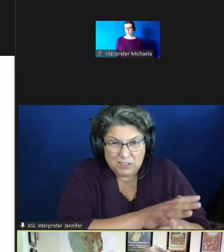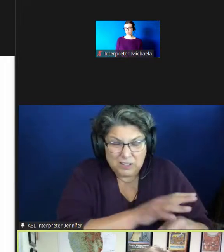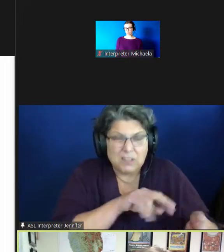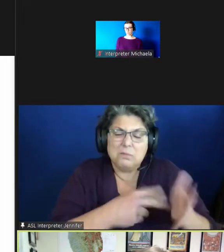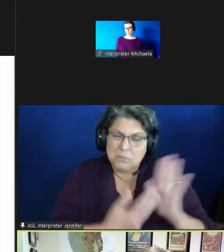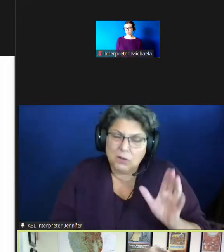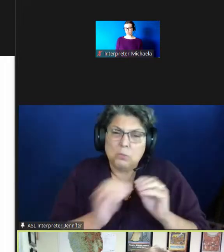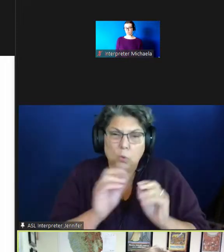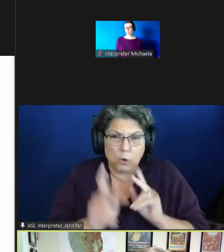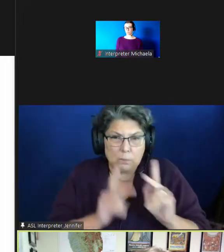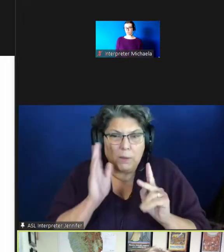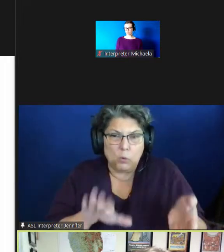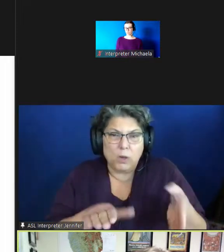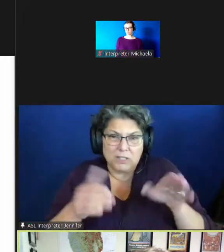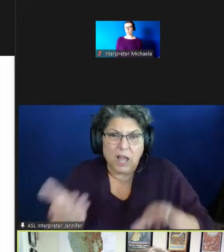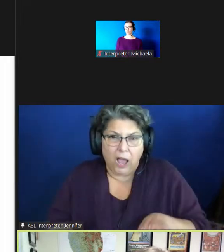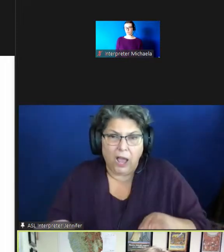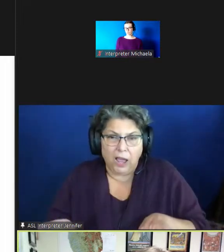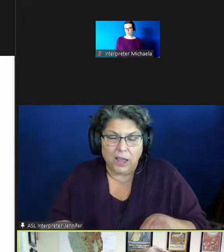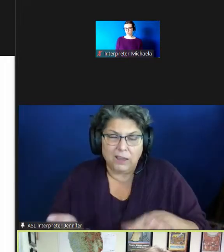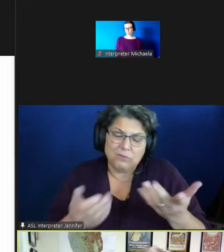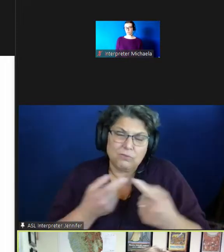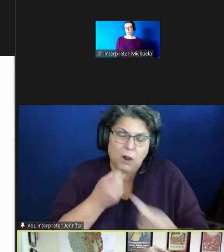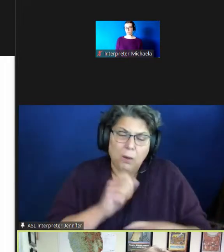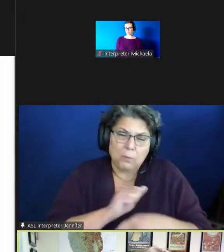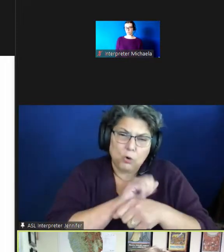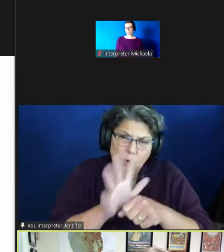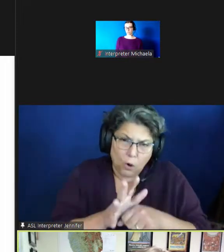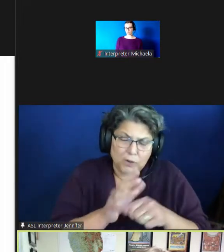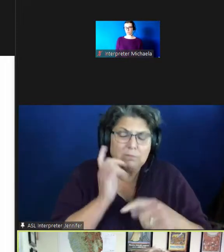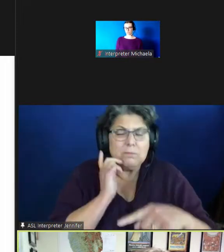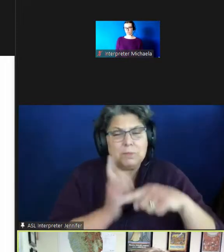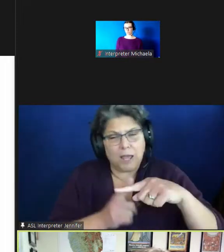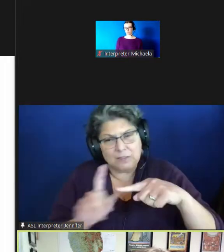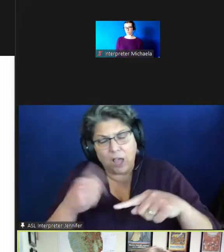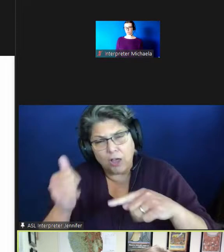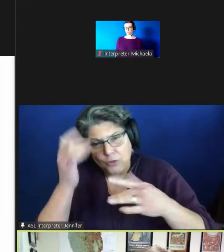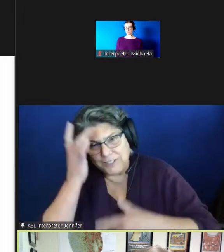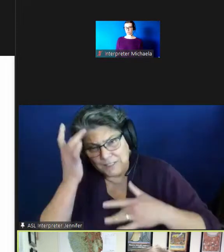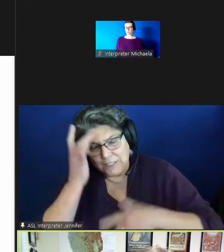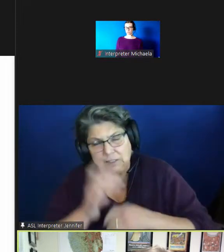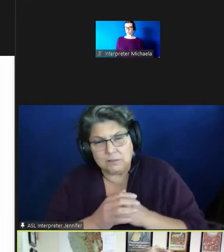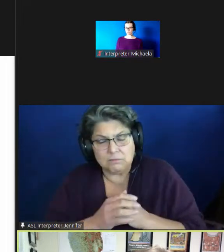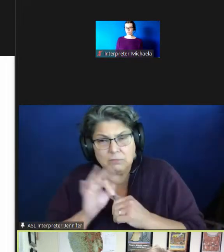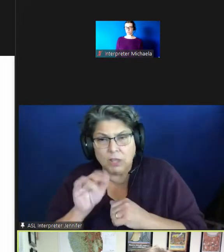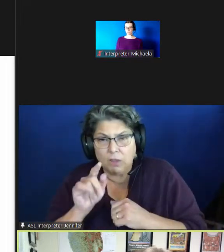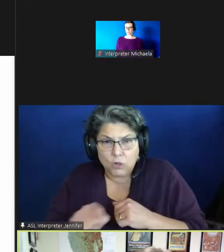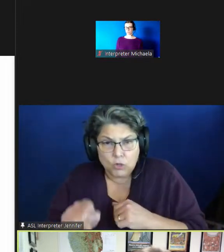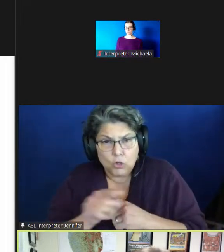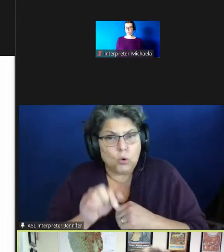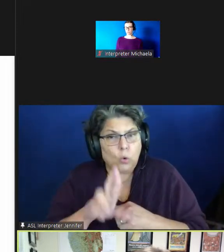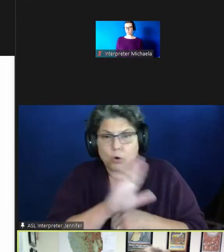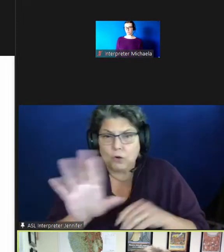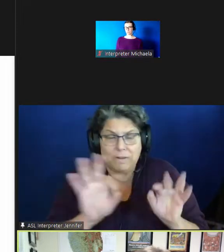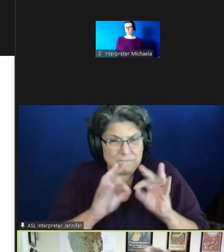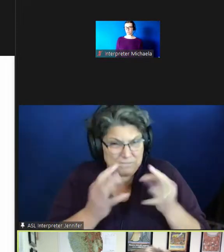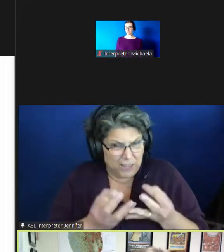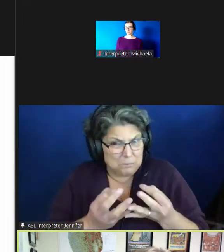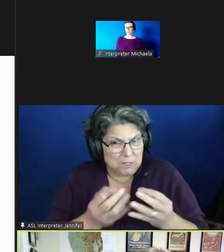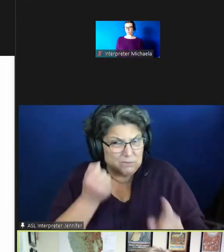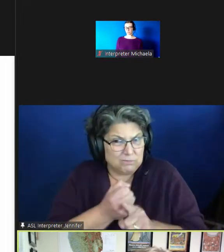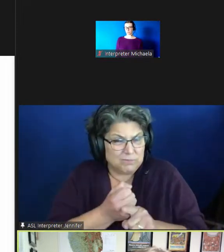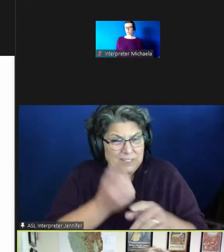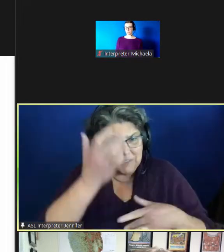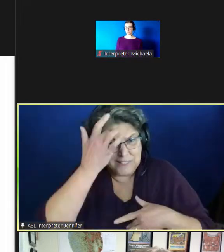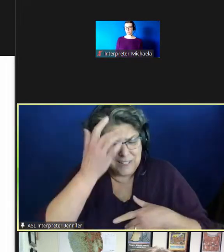from COVID as well as other diseases. And if you or your family is one of the sick ones, statistics don't